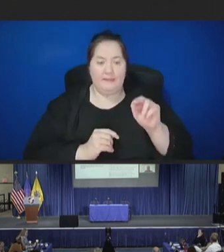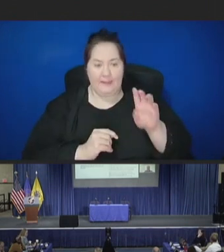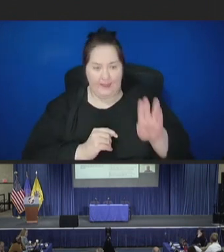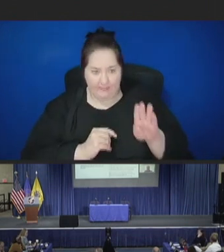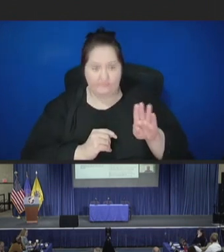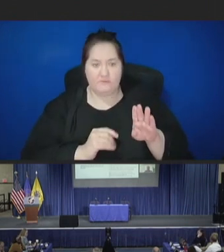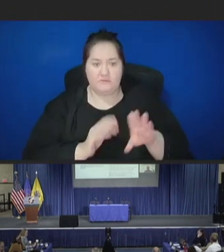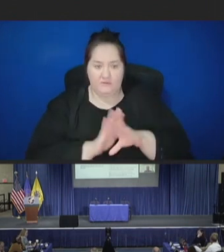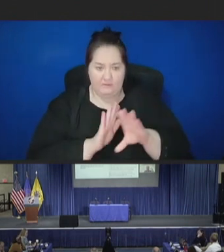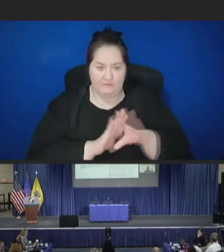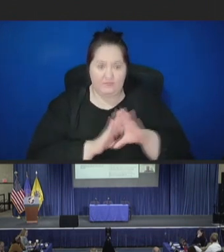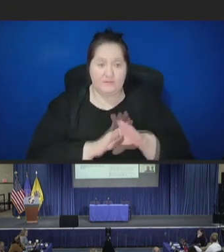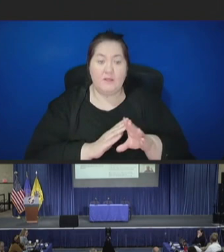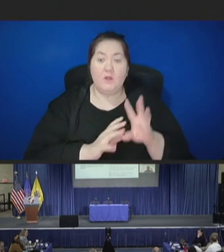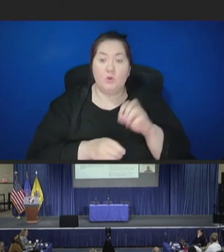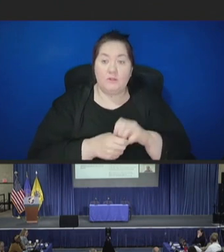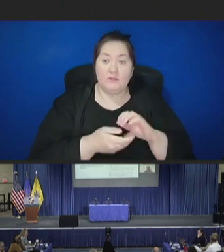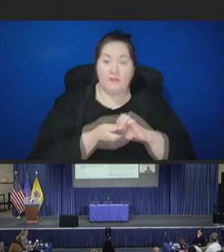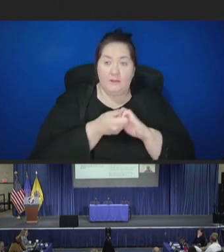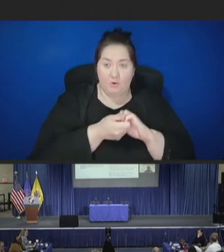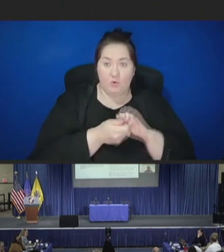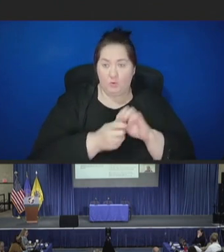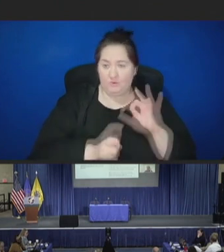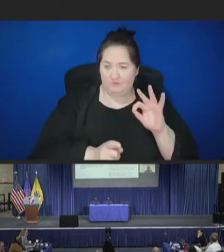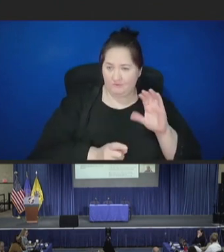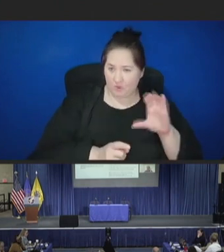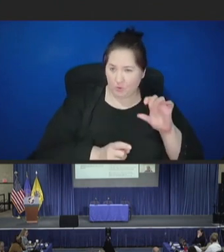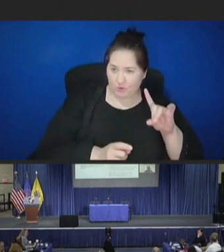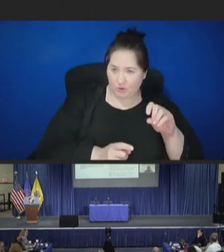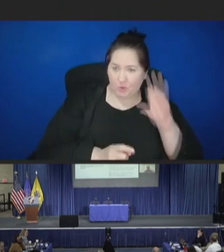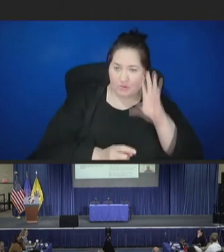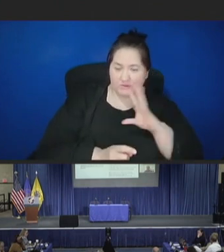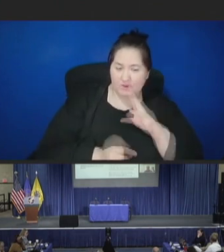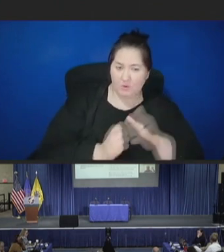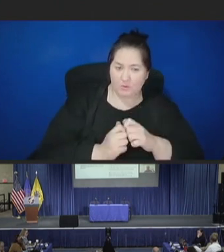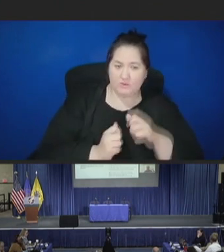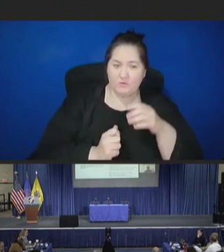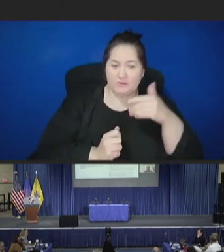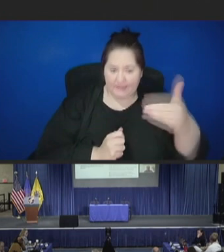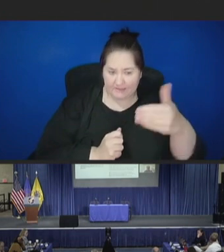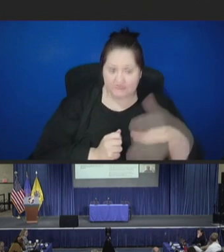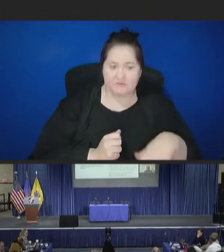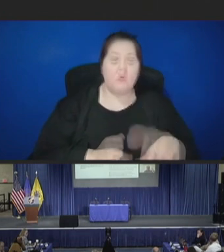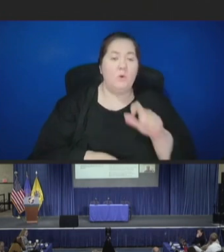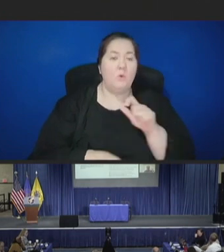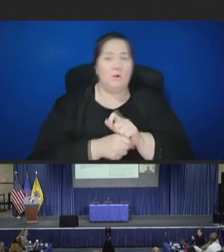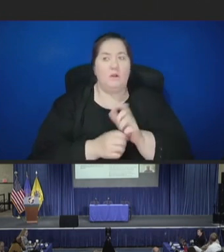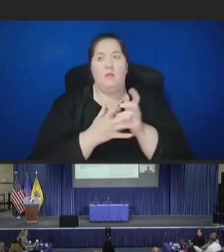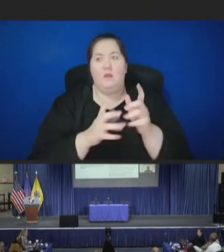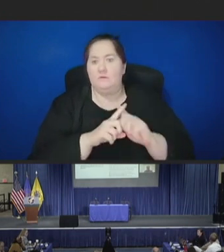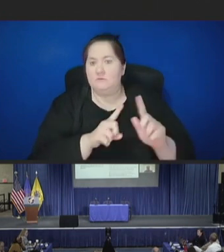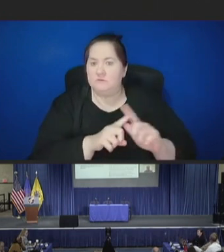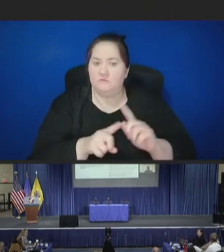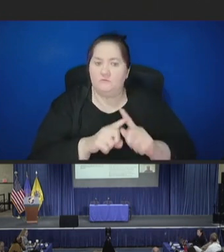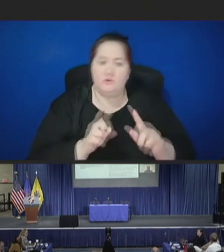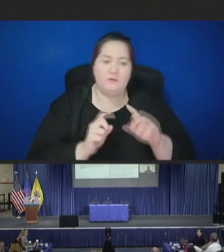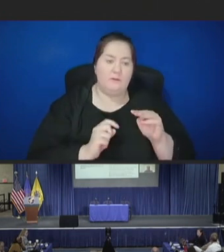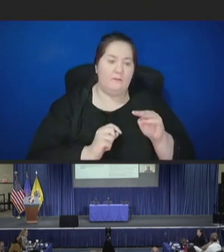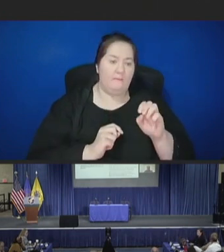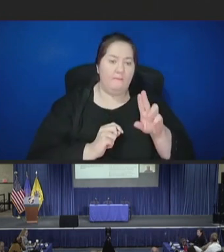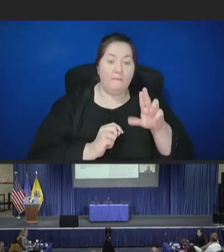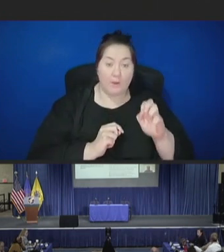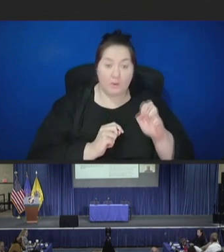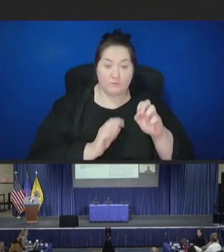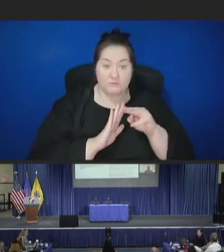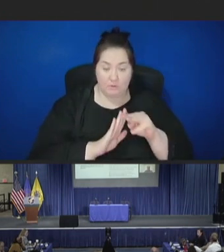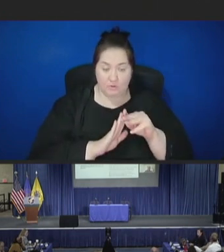collaborators, including Facundo, who's talking to me next, we've had the pleasure of working on lots of different mouse models. And